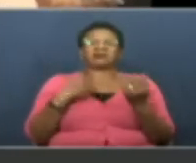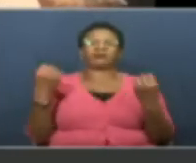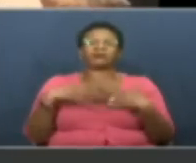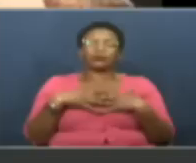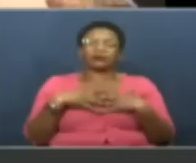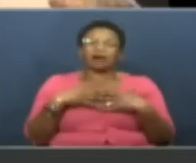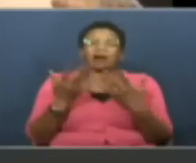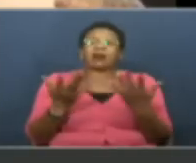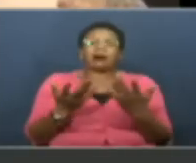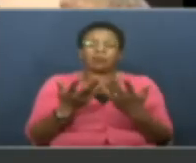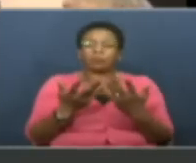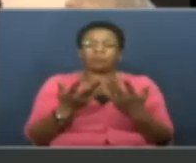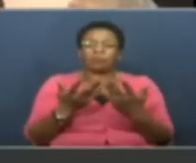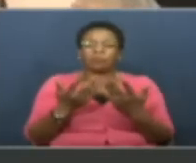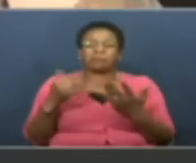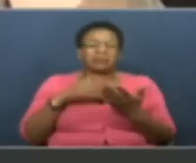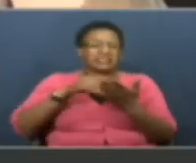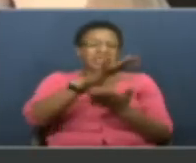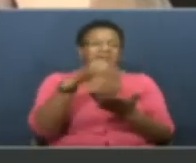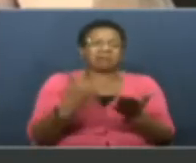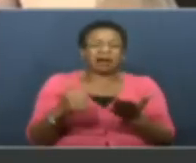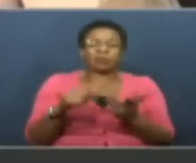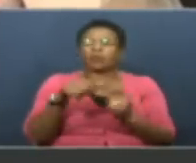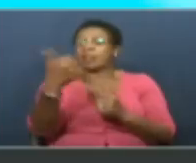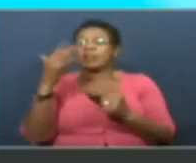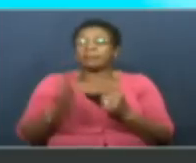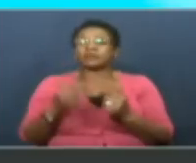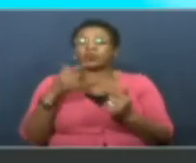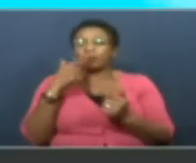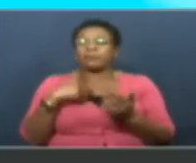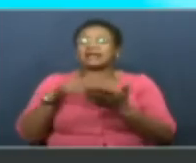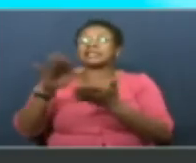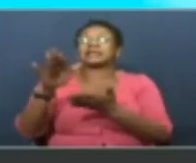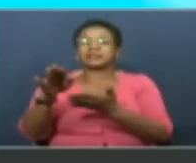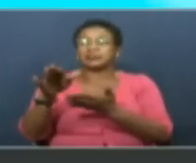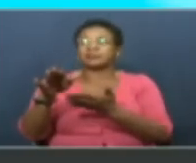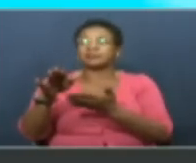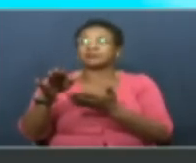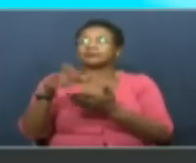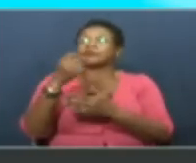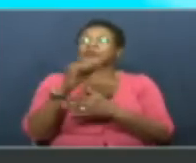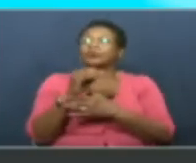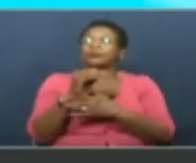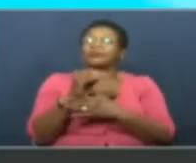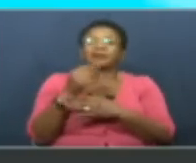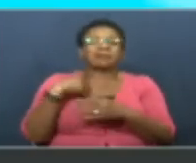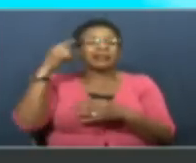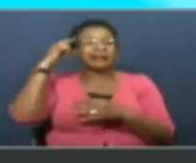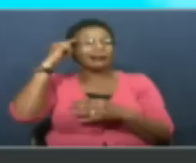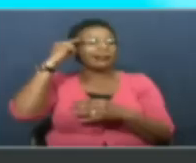nilishangaa how comes na sikumtumia, but the other guy nilimtumia. So akili yangu